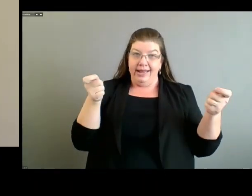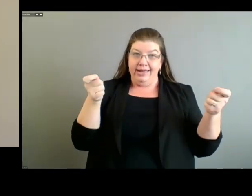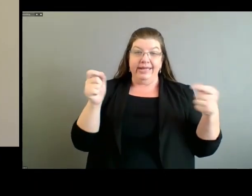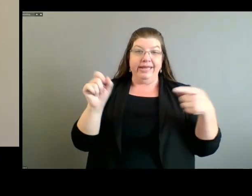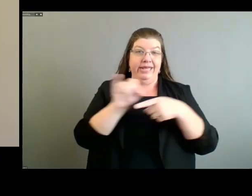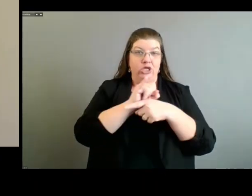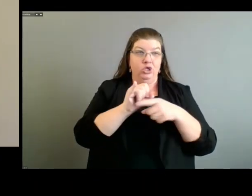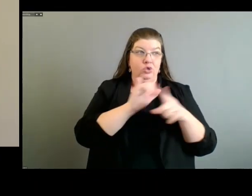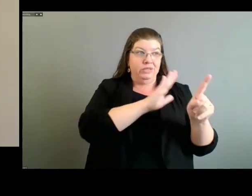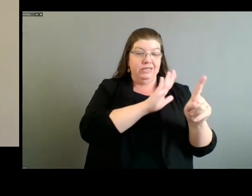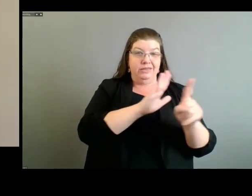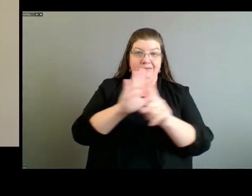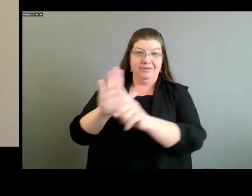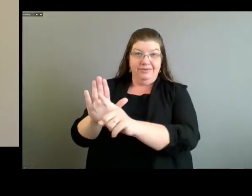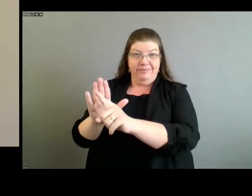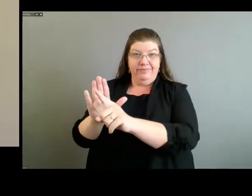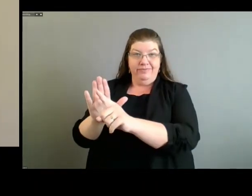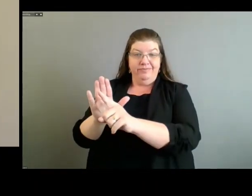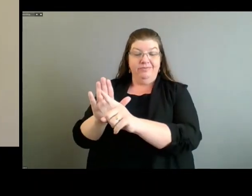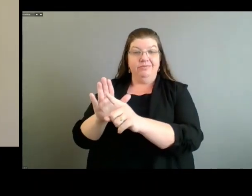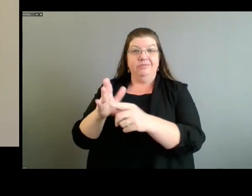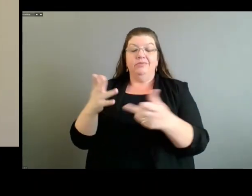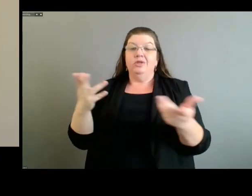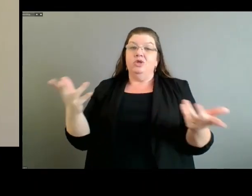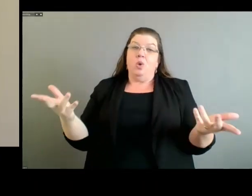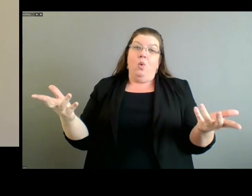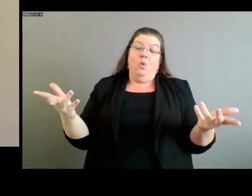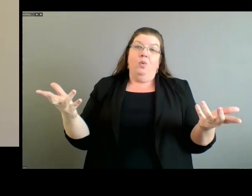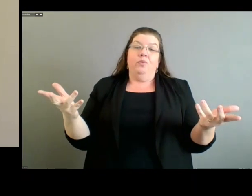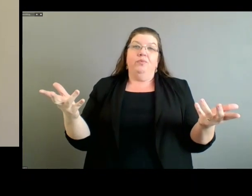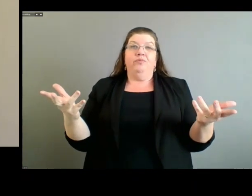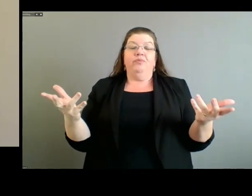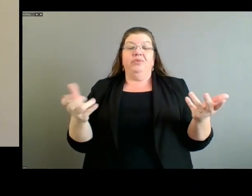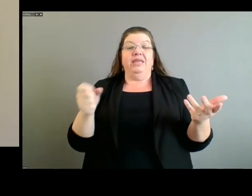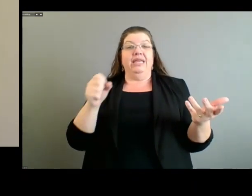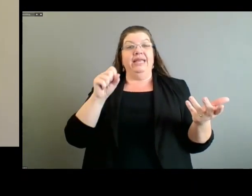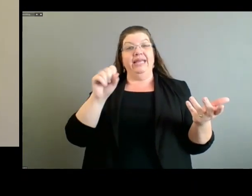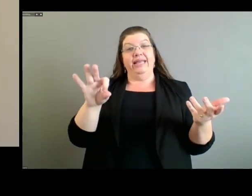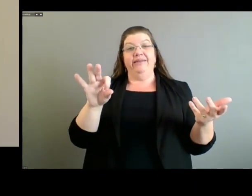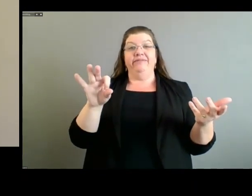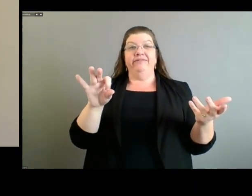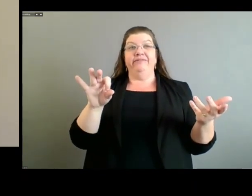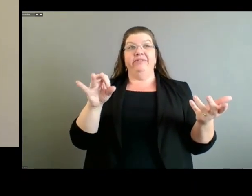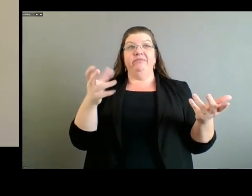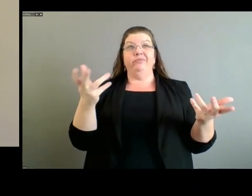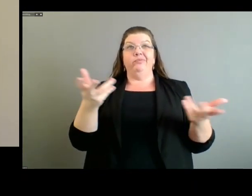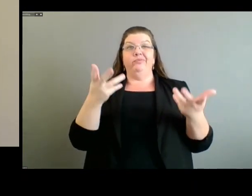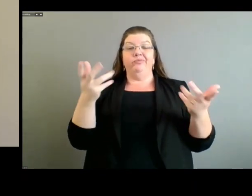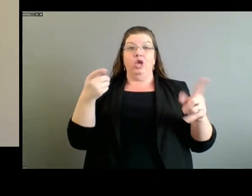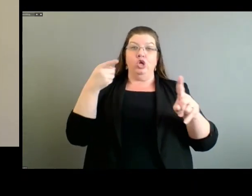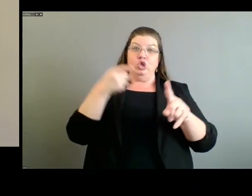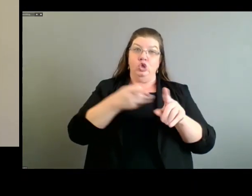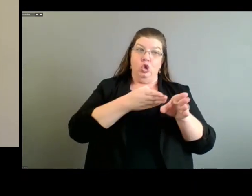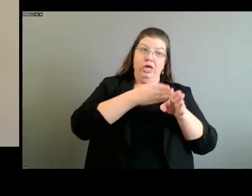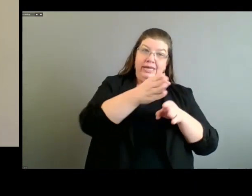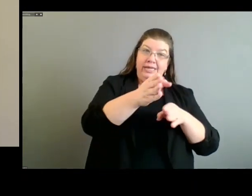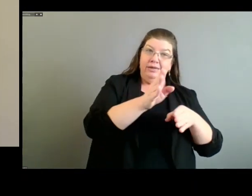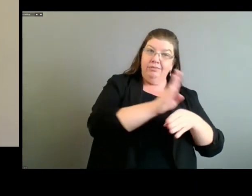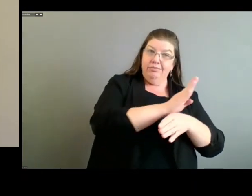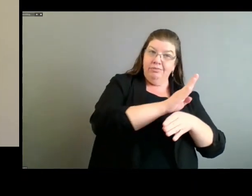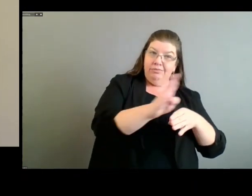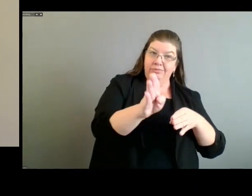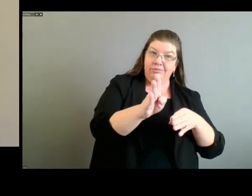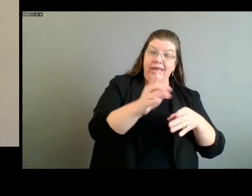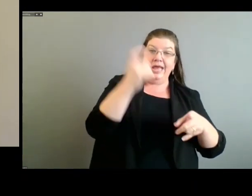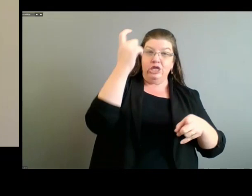industries, and therefore, if it's a certain industry sector, it's